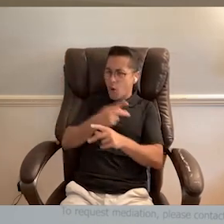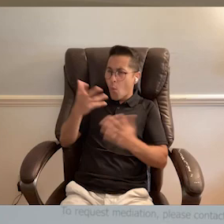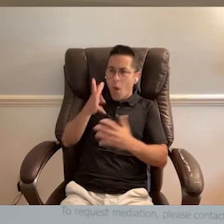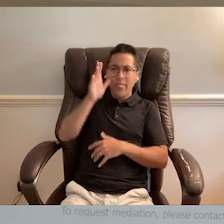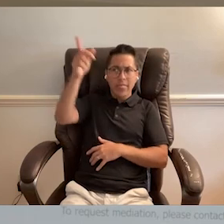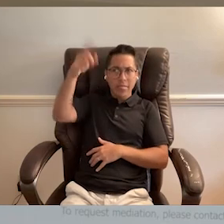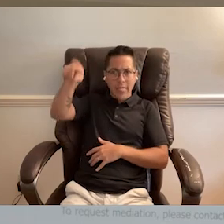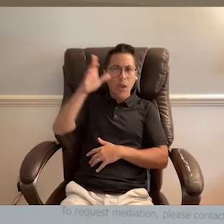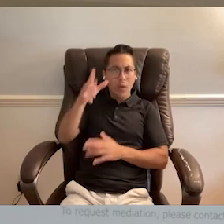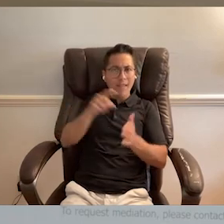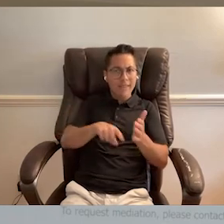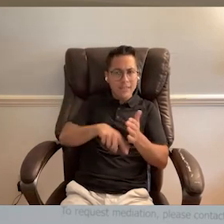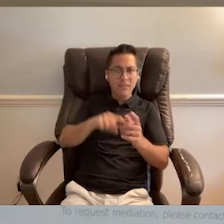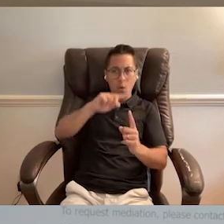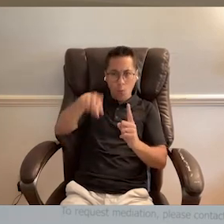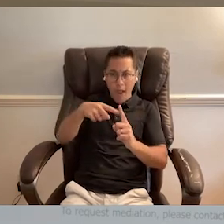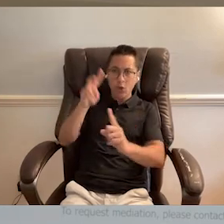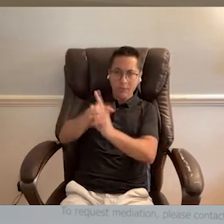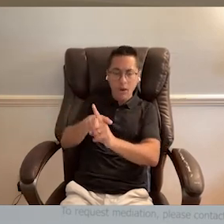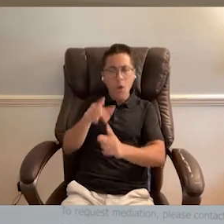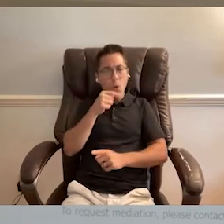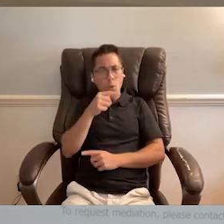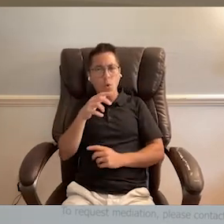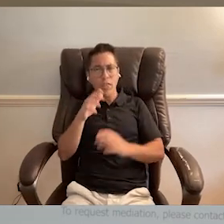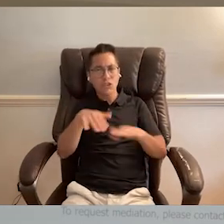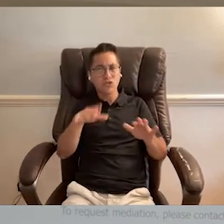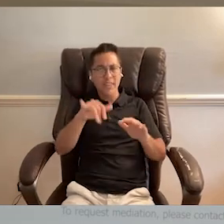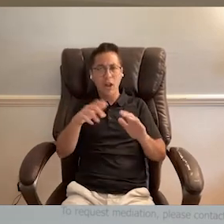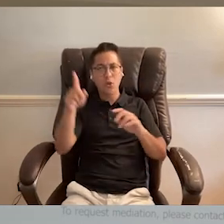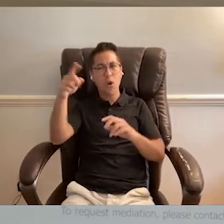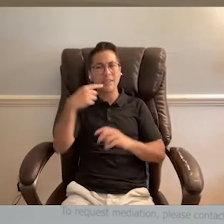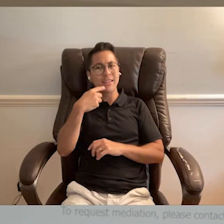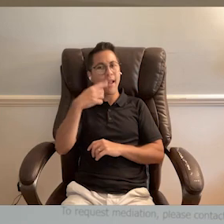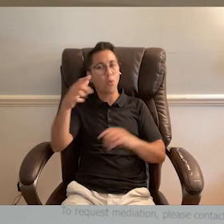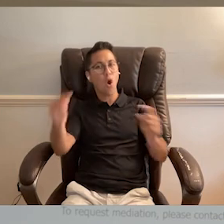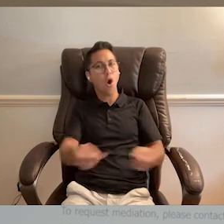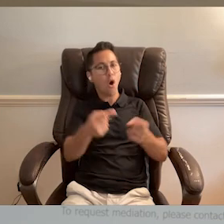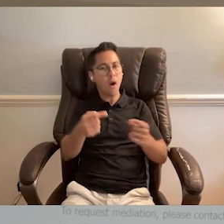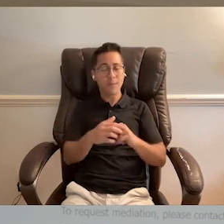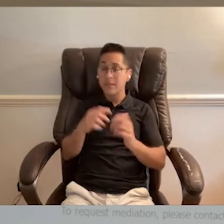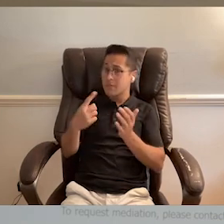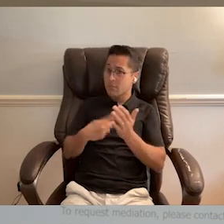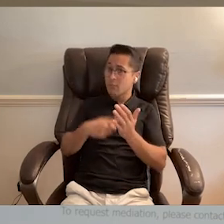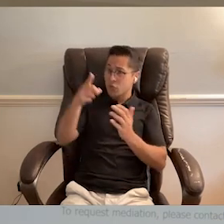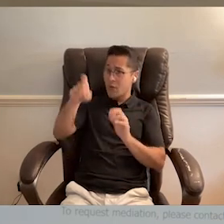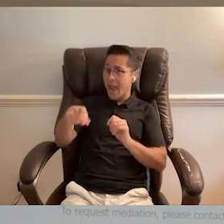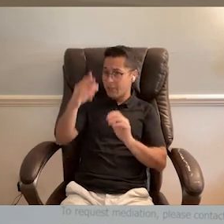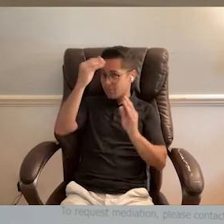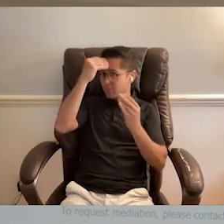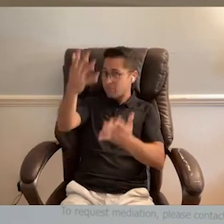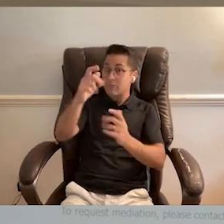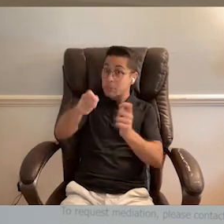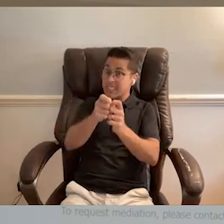Who are the children you're claiming were harmed by it? And so sometimes you have to give them specific children, sometimes you have